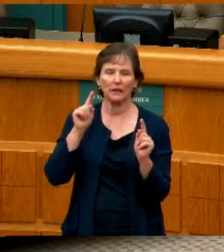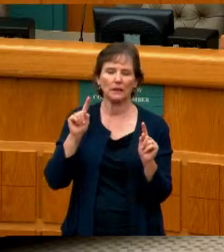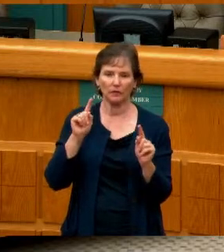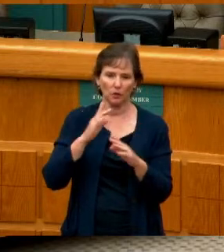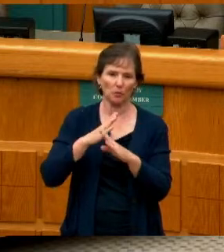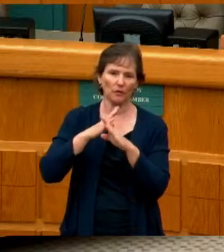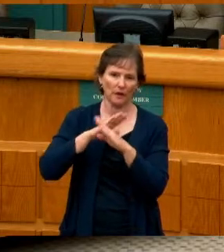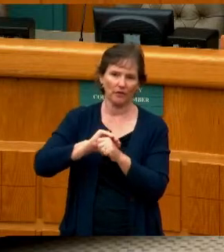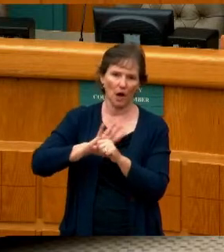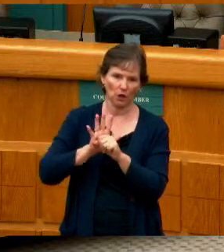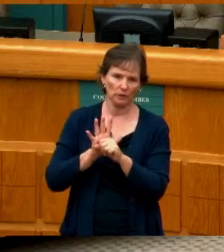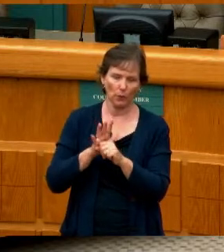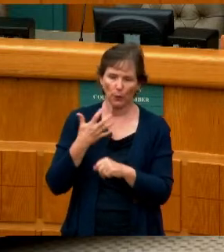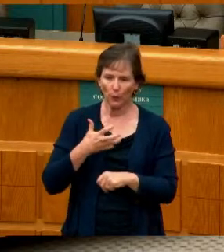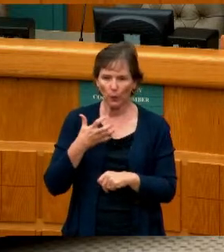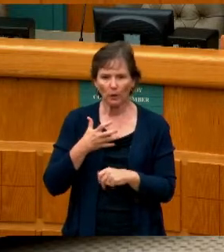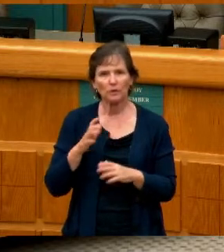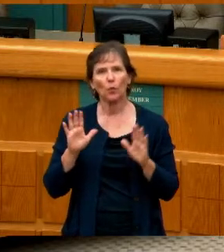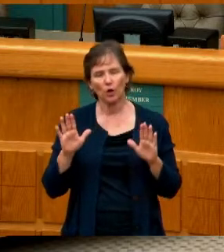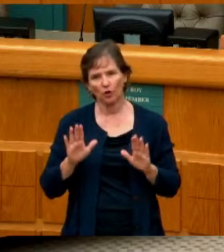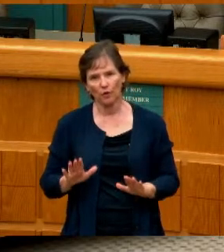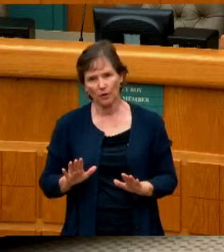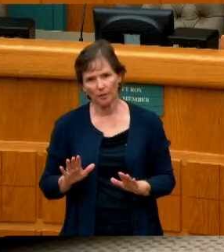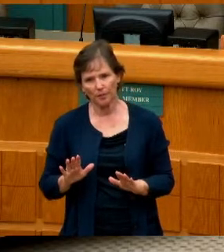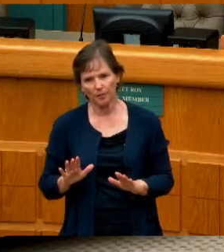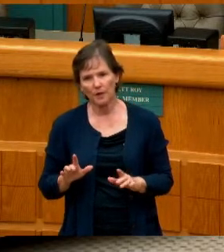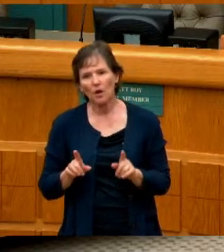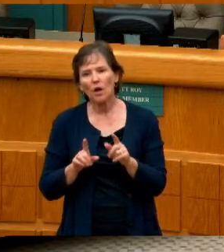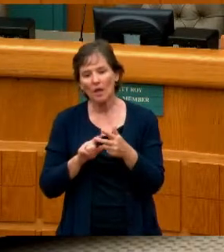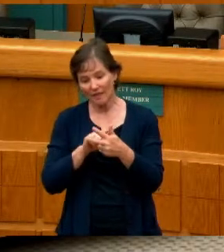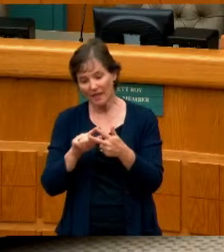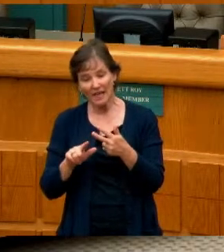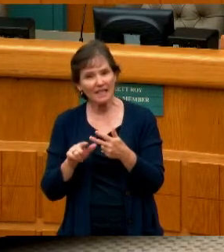a 94% effectiveness, which is truly amazing.